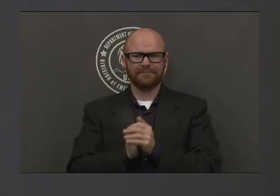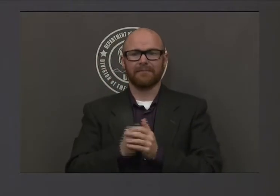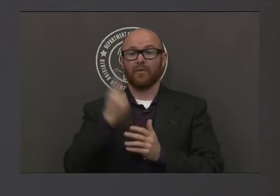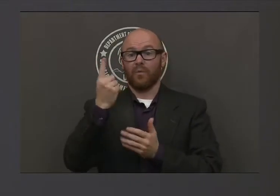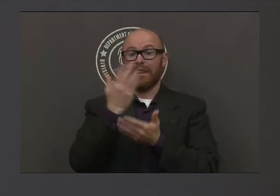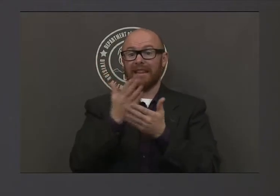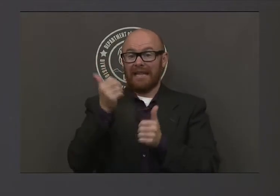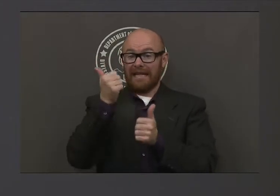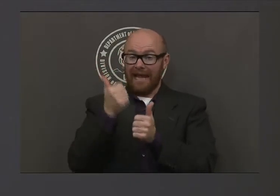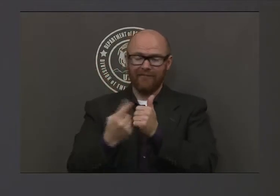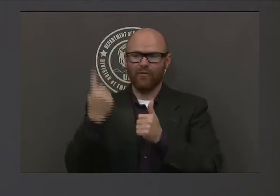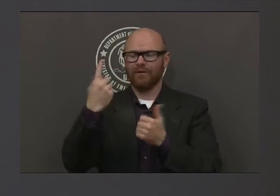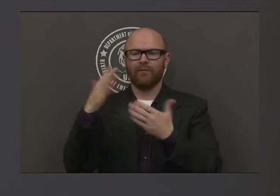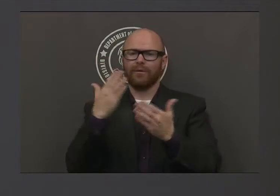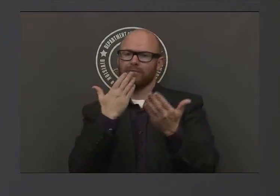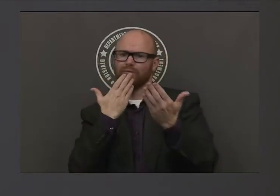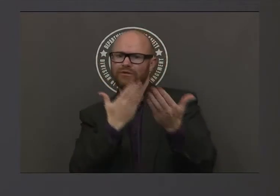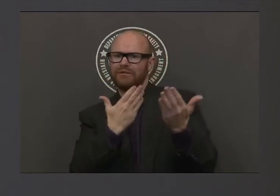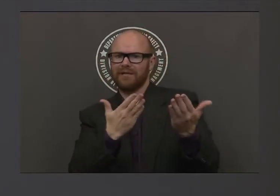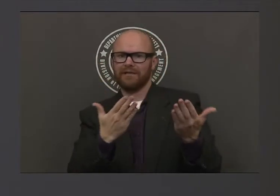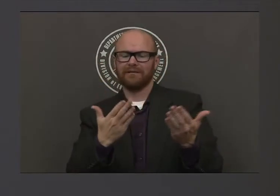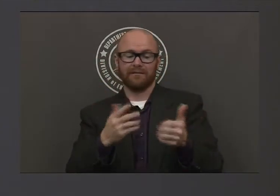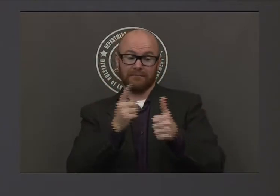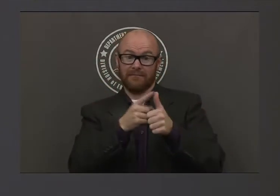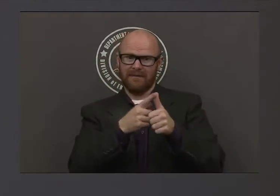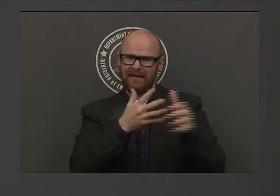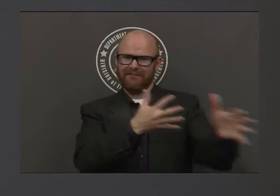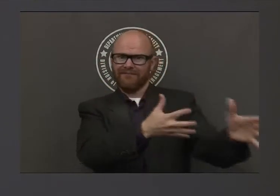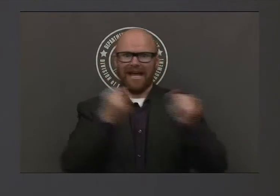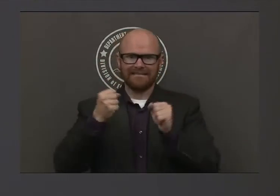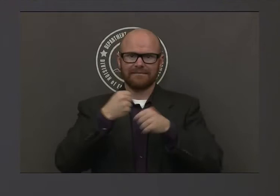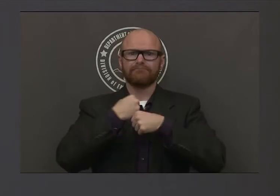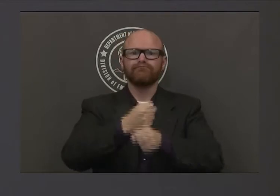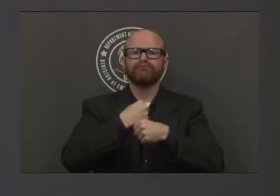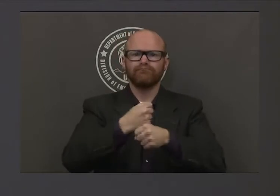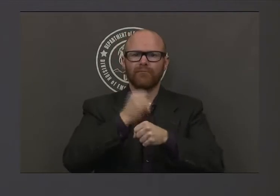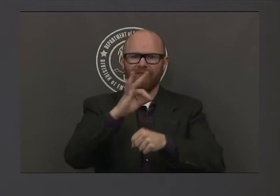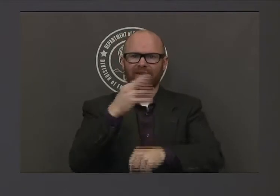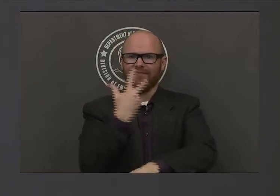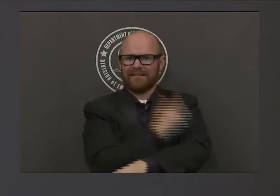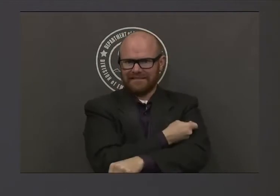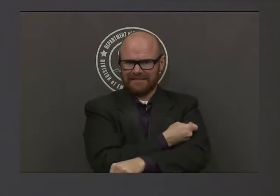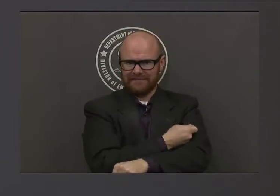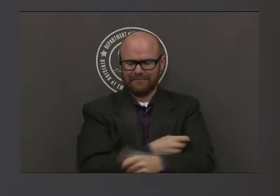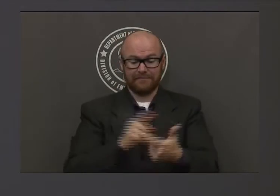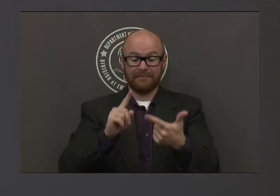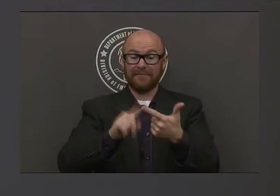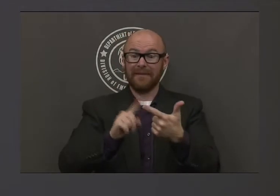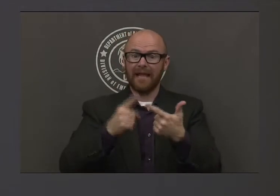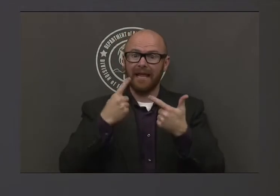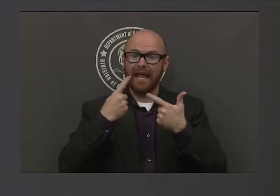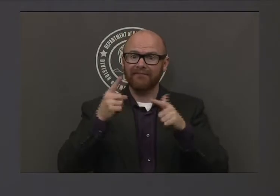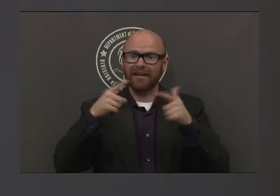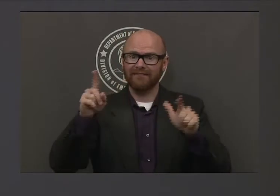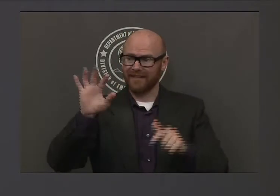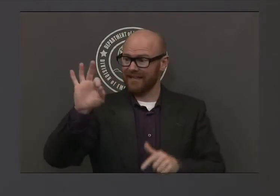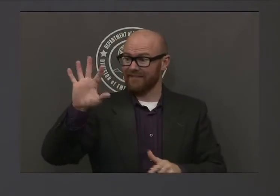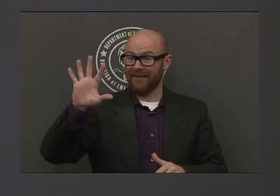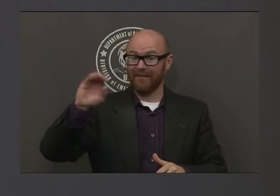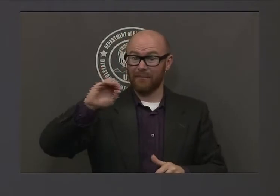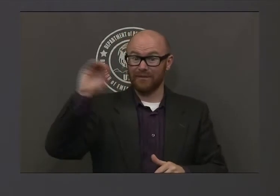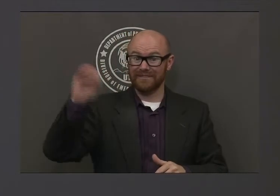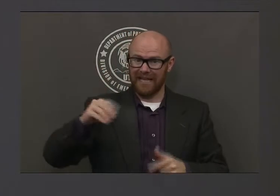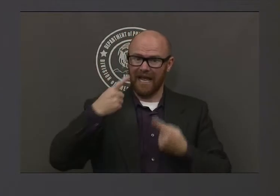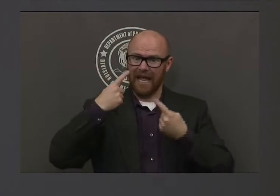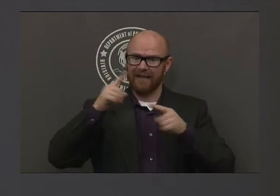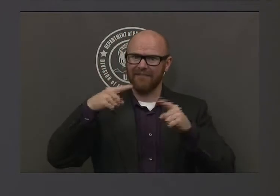everybody was very appreciative of is, one, how fast this has come about, but the effectiveness, being at the